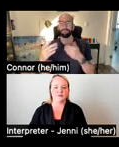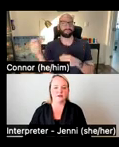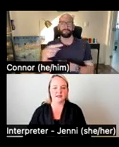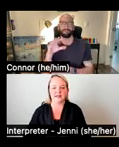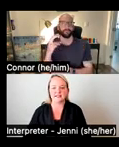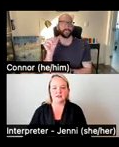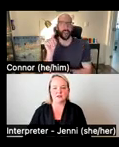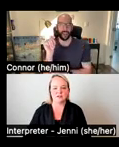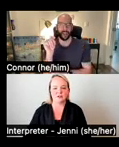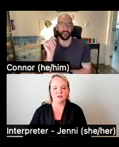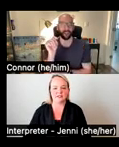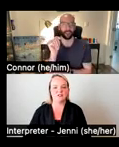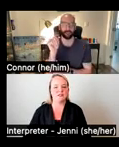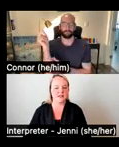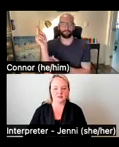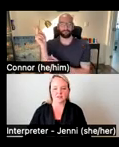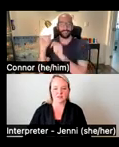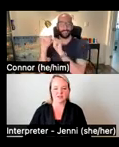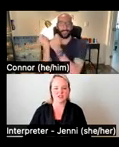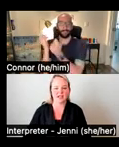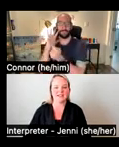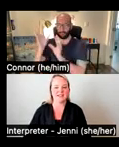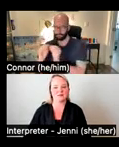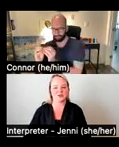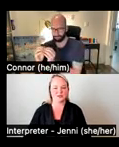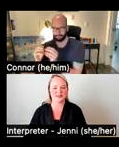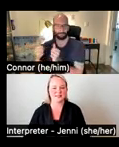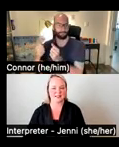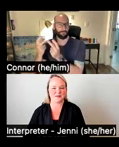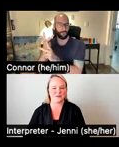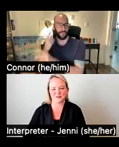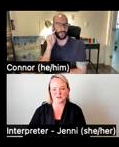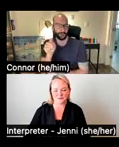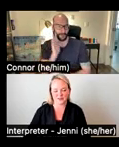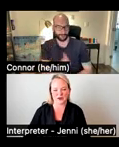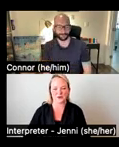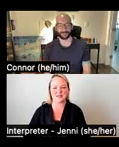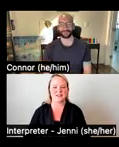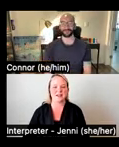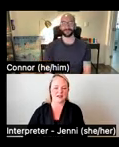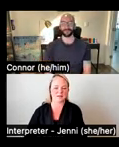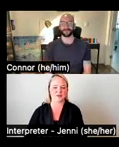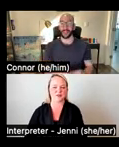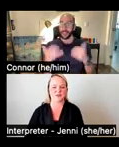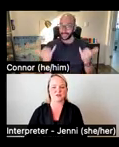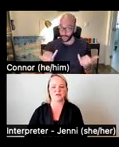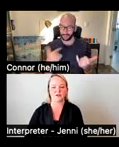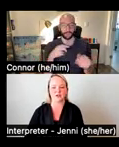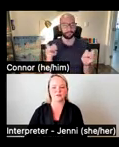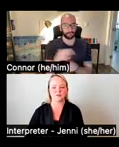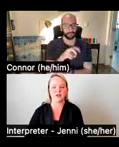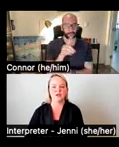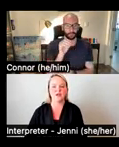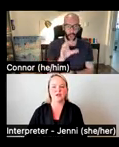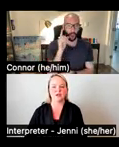So if there's any technical difficulties, just send a message in the chat and I'm sure that the team will figure out and come up with a solution for